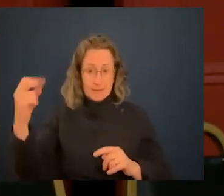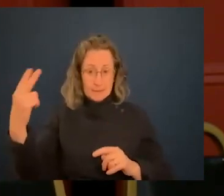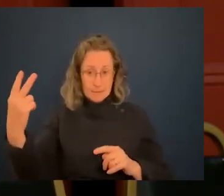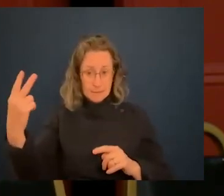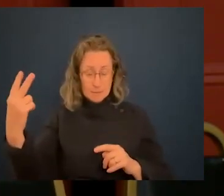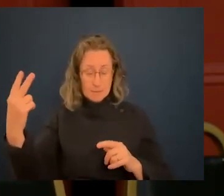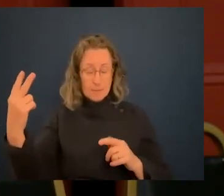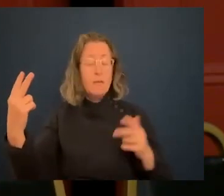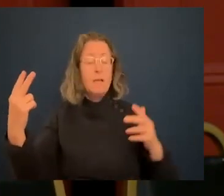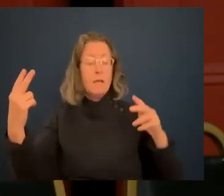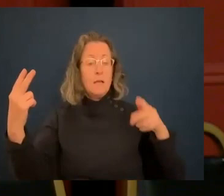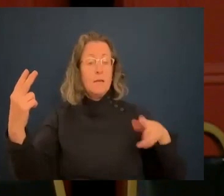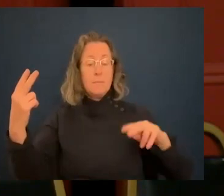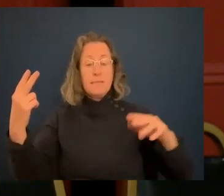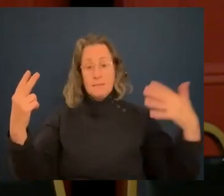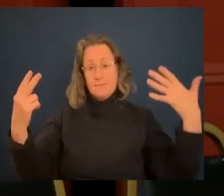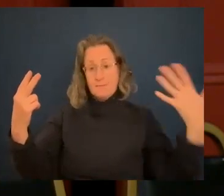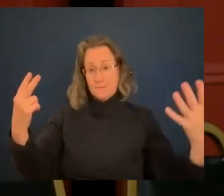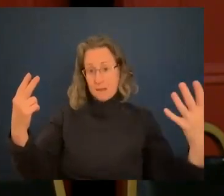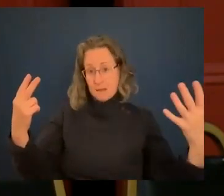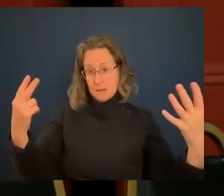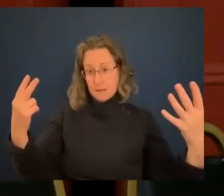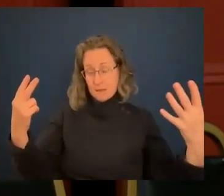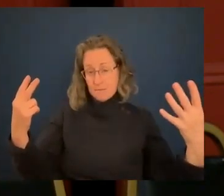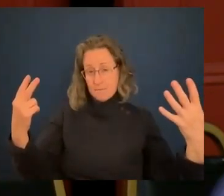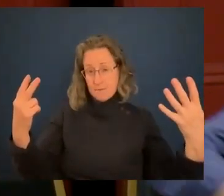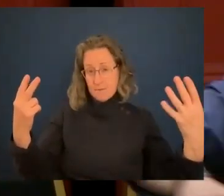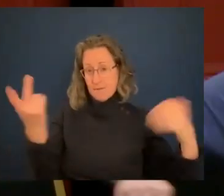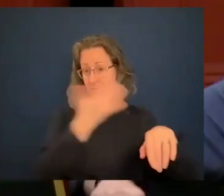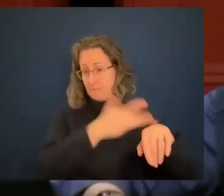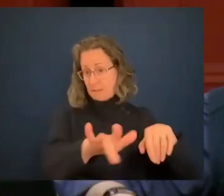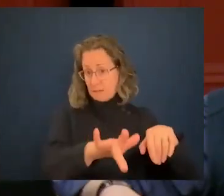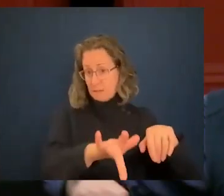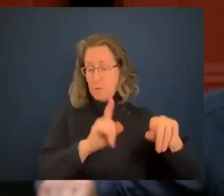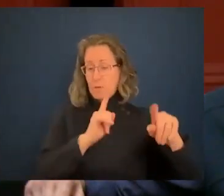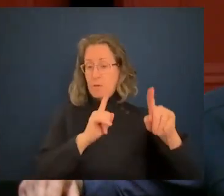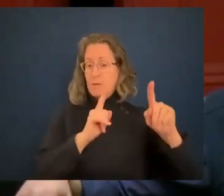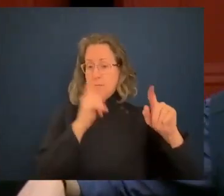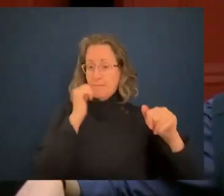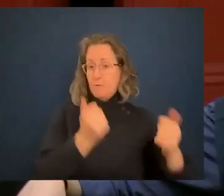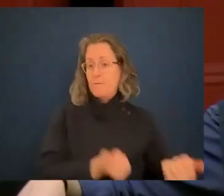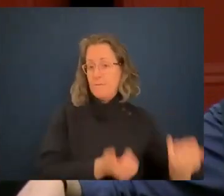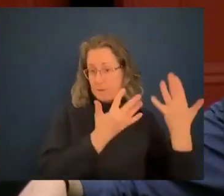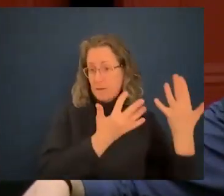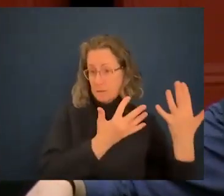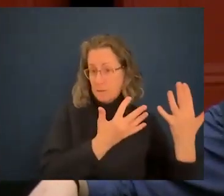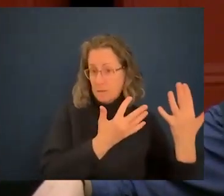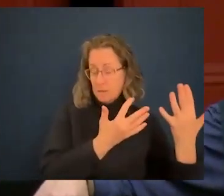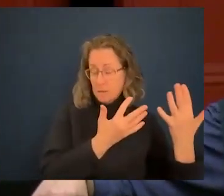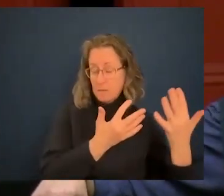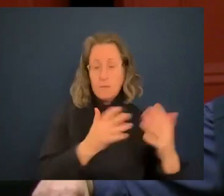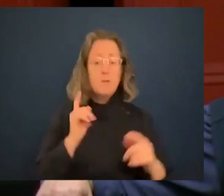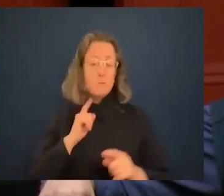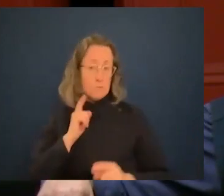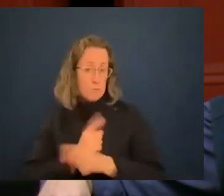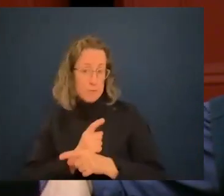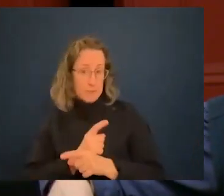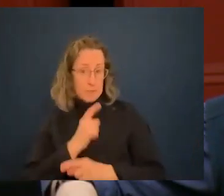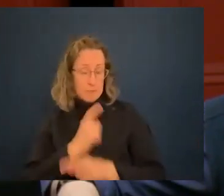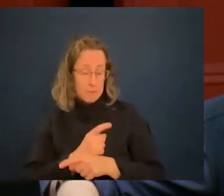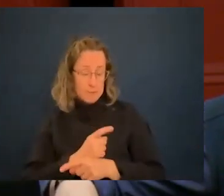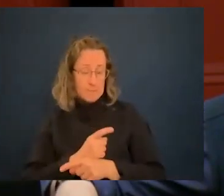staffed then there'd be five available to respond to a fire right is that right